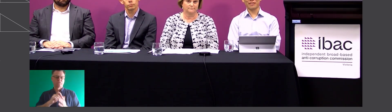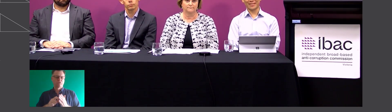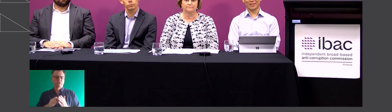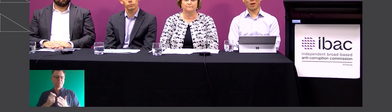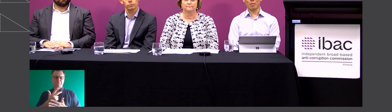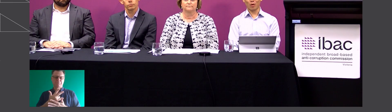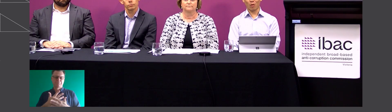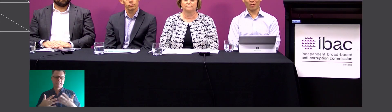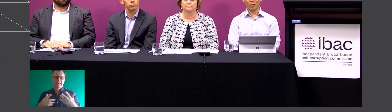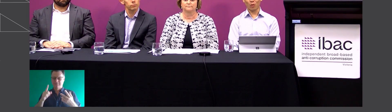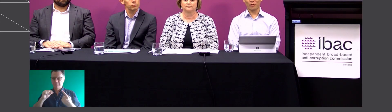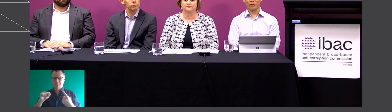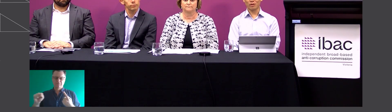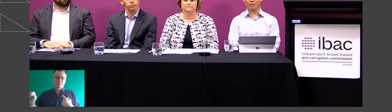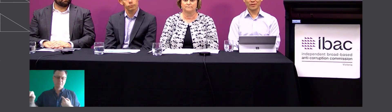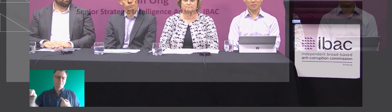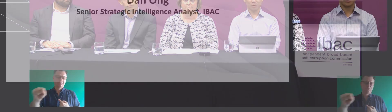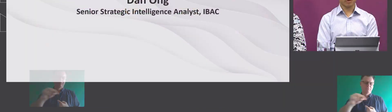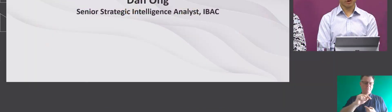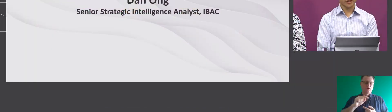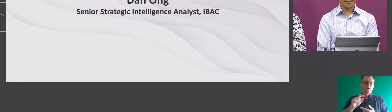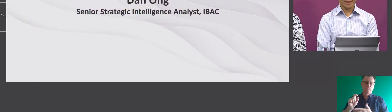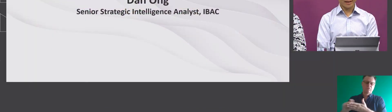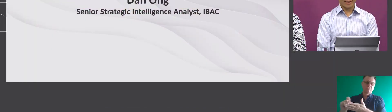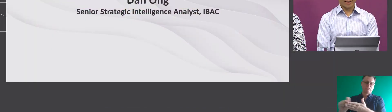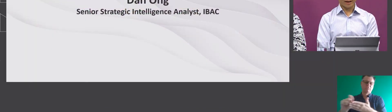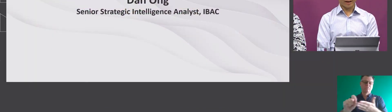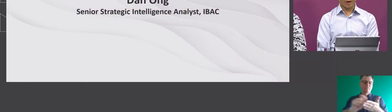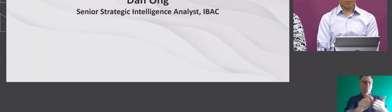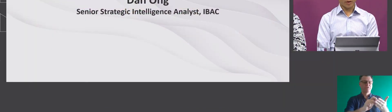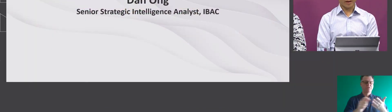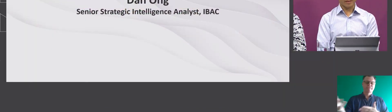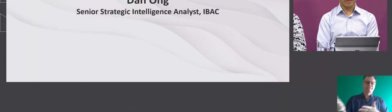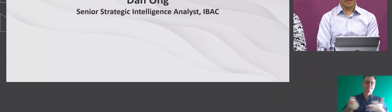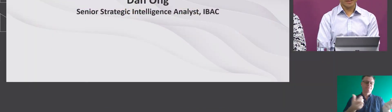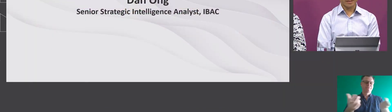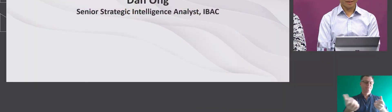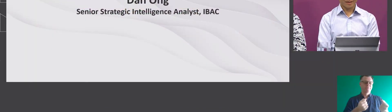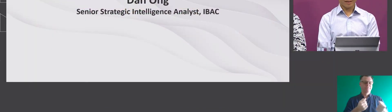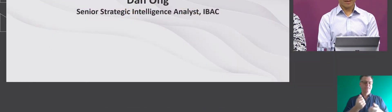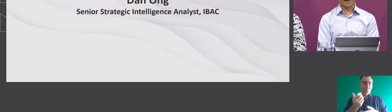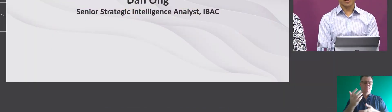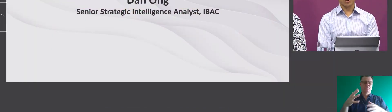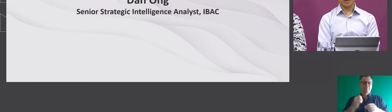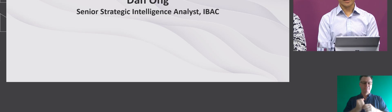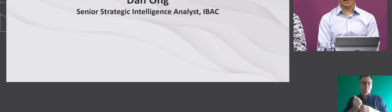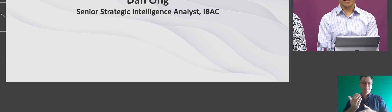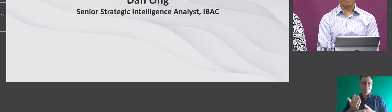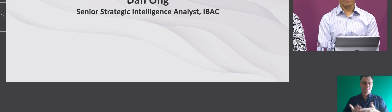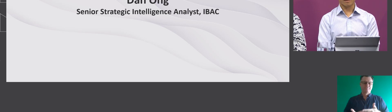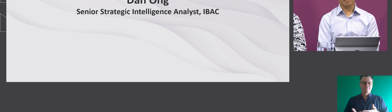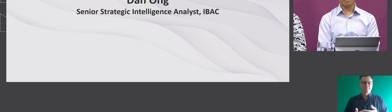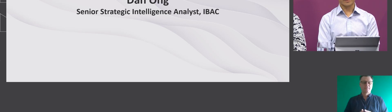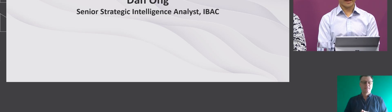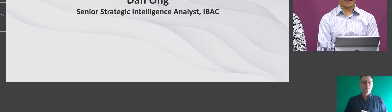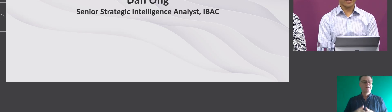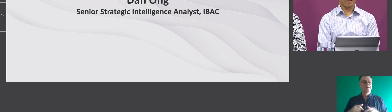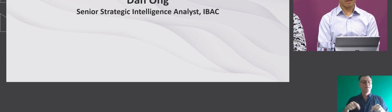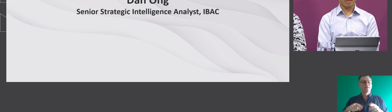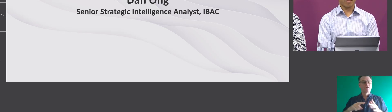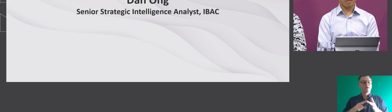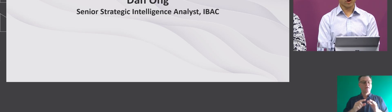highlighting the fact that I am but one author of this project. I'm one part of this large organisation that